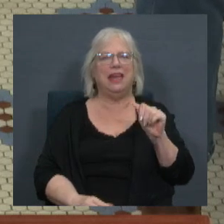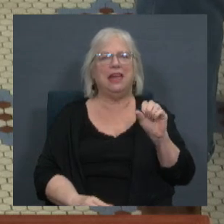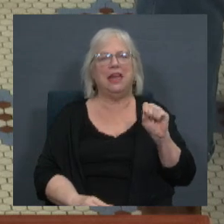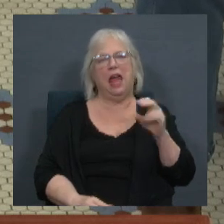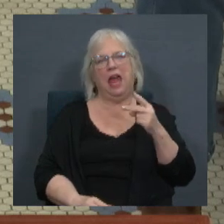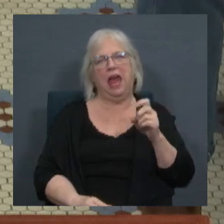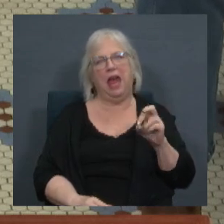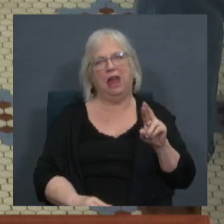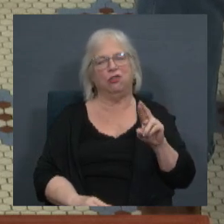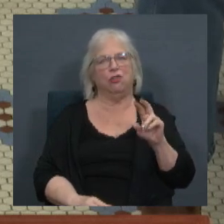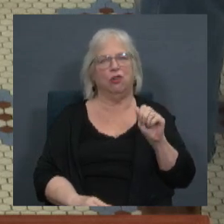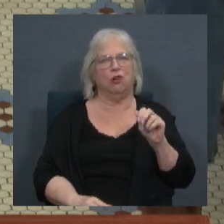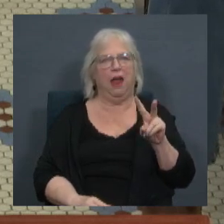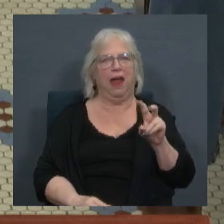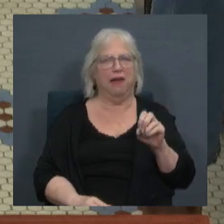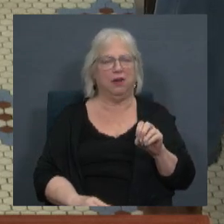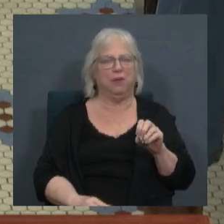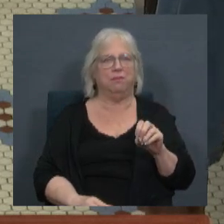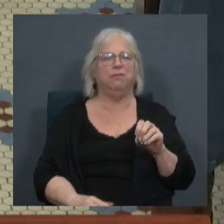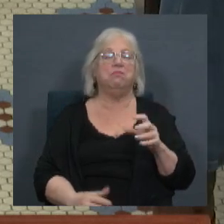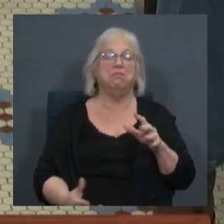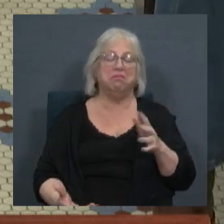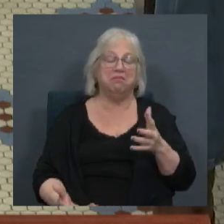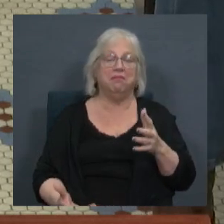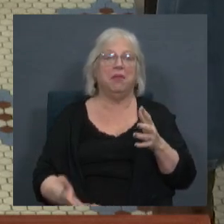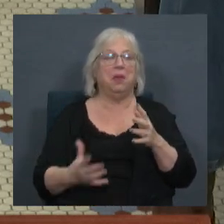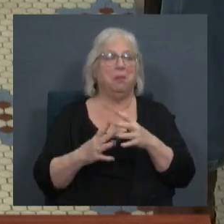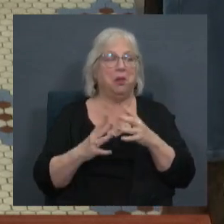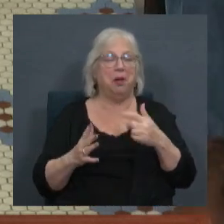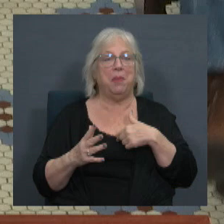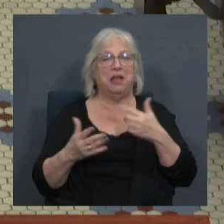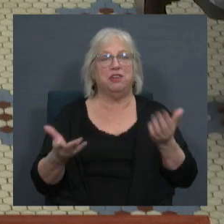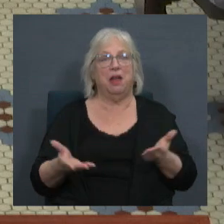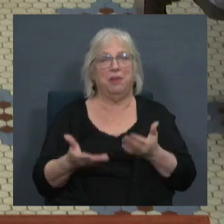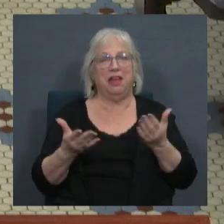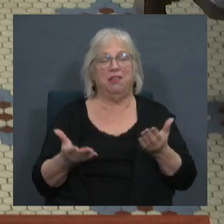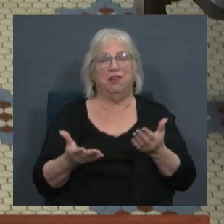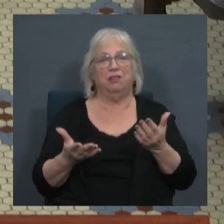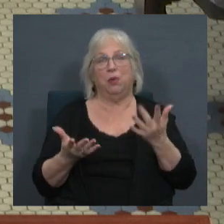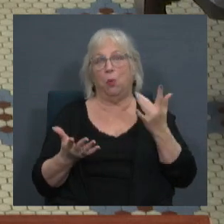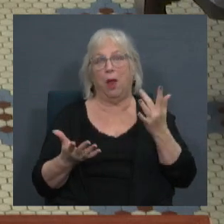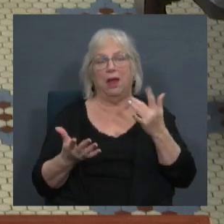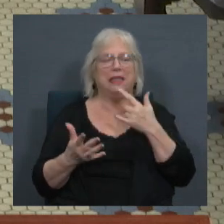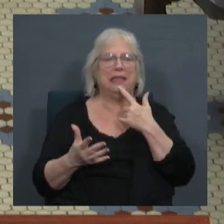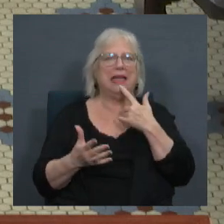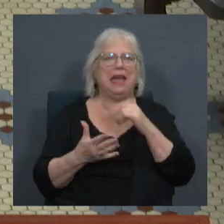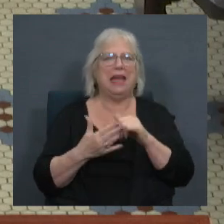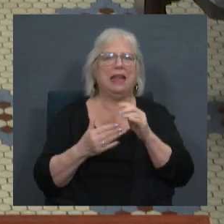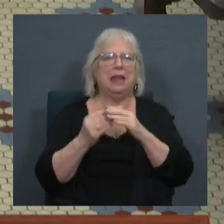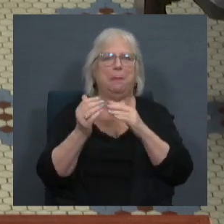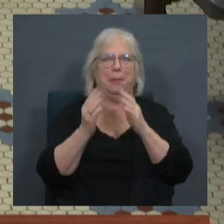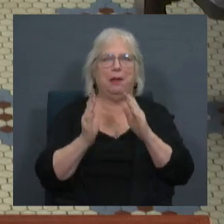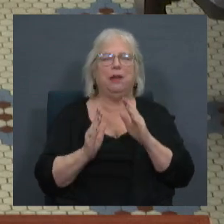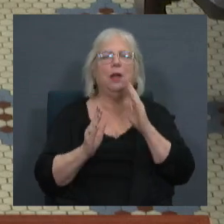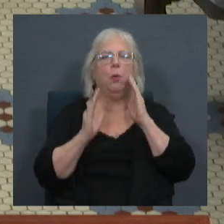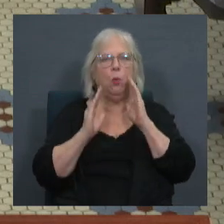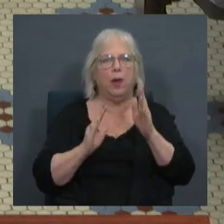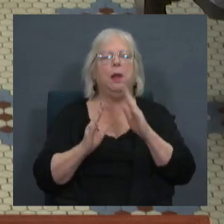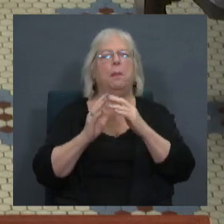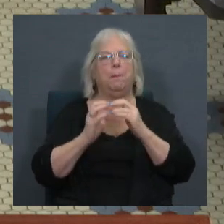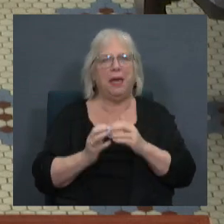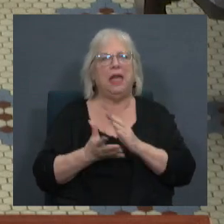Avenue. Pretty much, I'm just here to state that the building will be